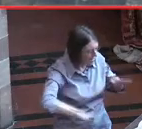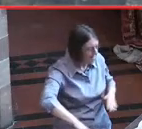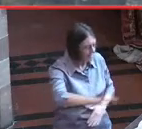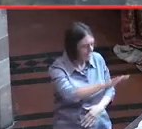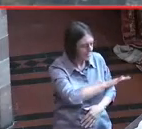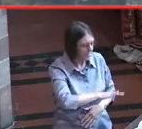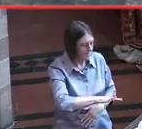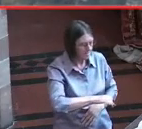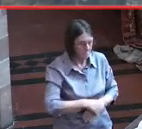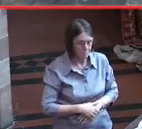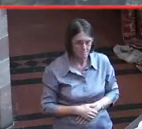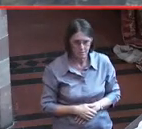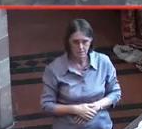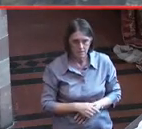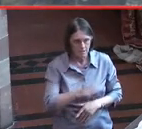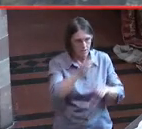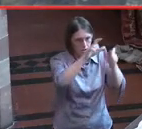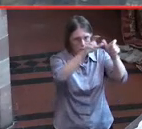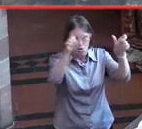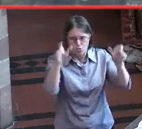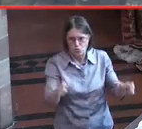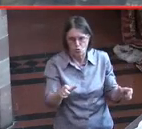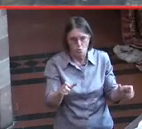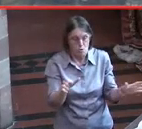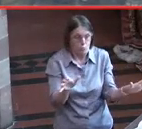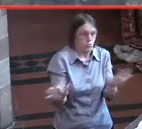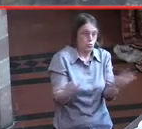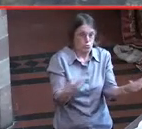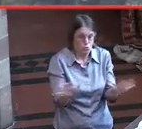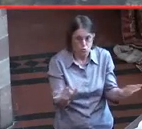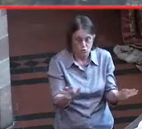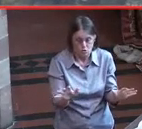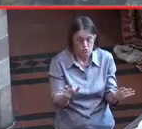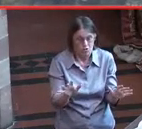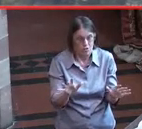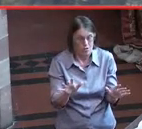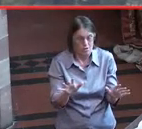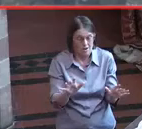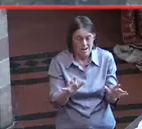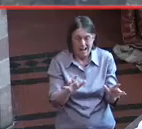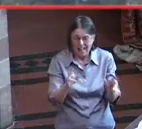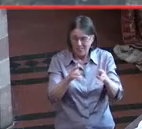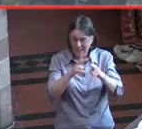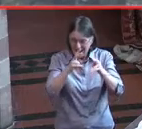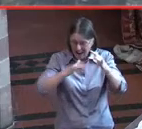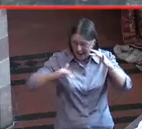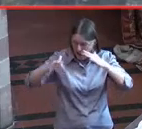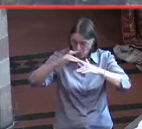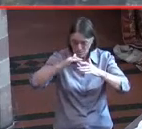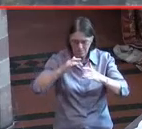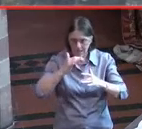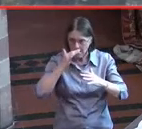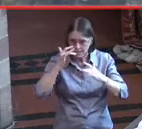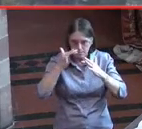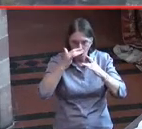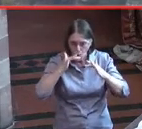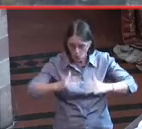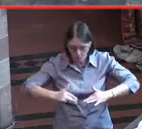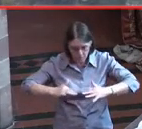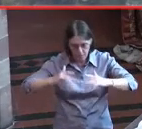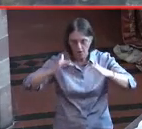pivots on the thresholds shook at the voices of those who called, and the house filled with smoke. And I